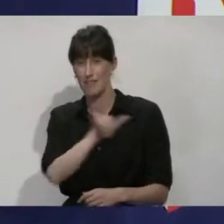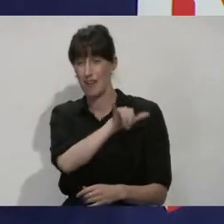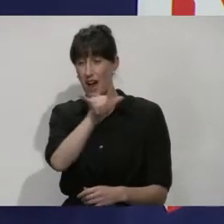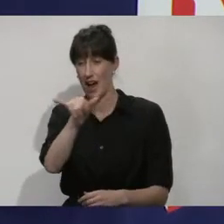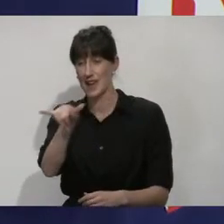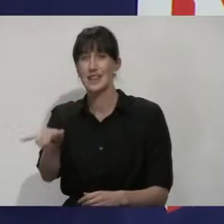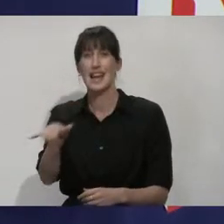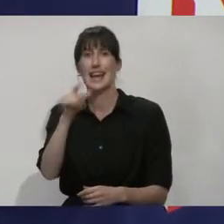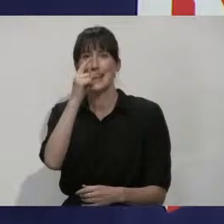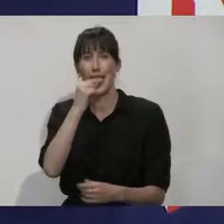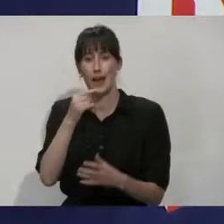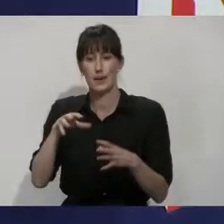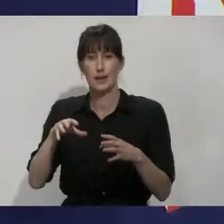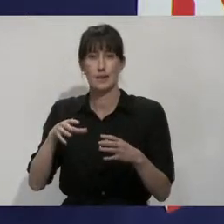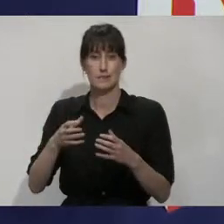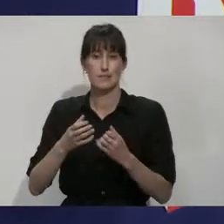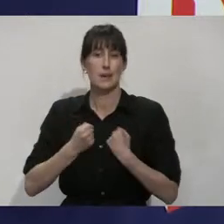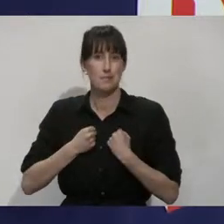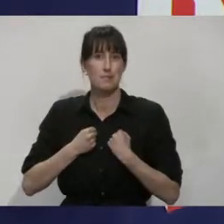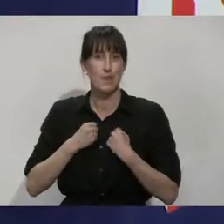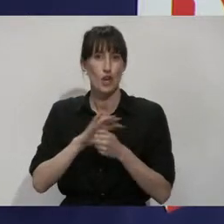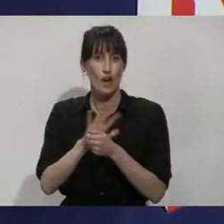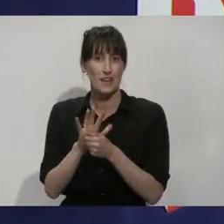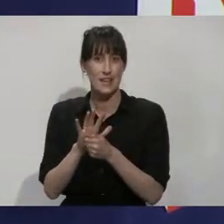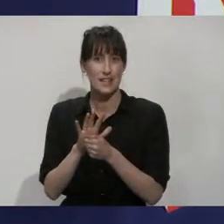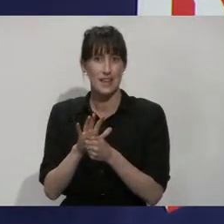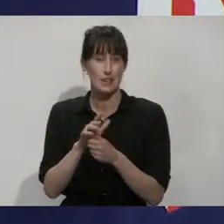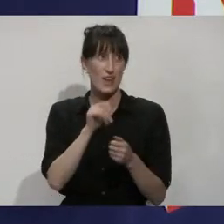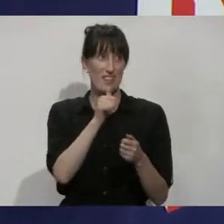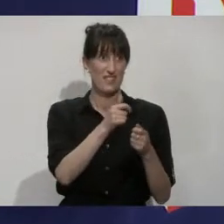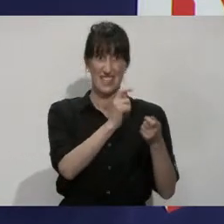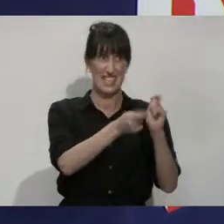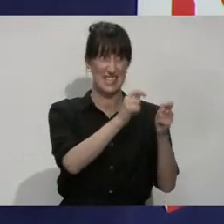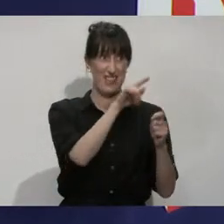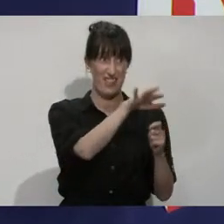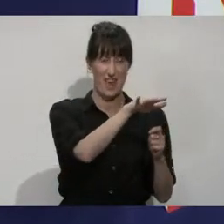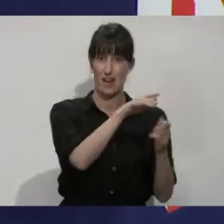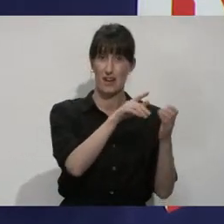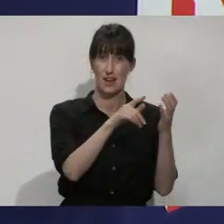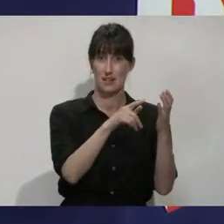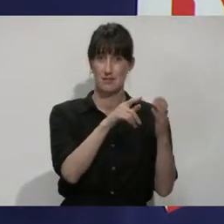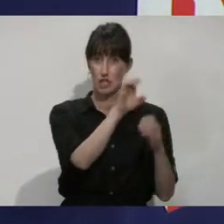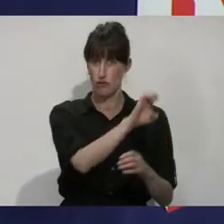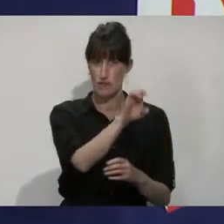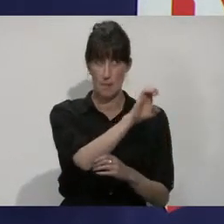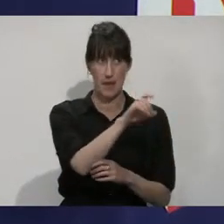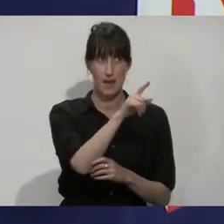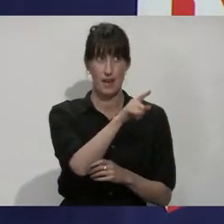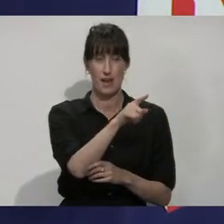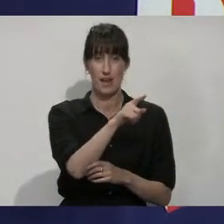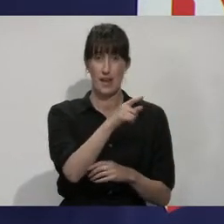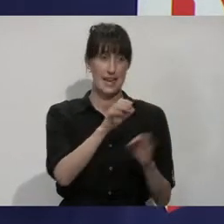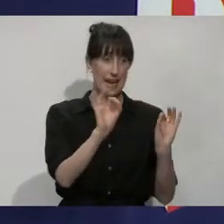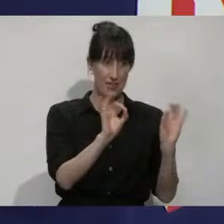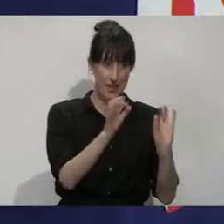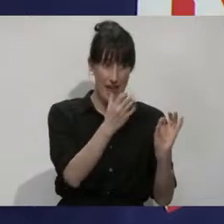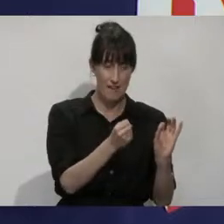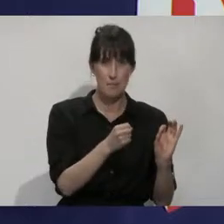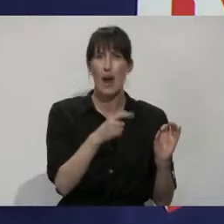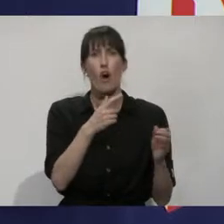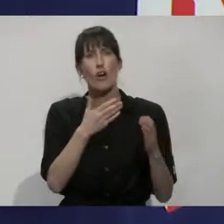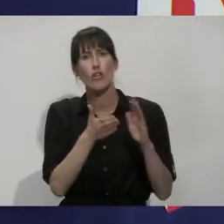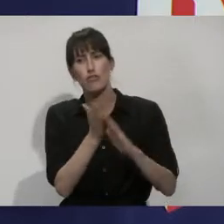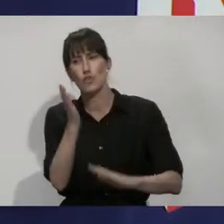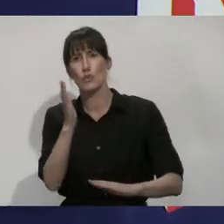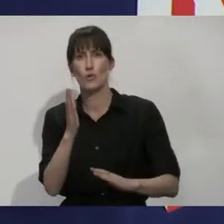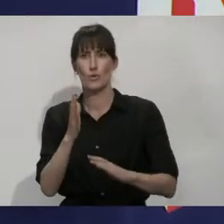on the, you know, as opposed to what we have in place now. Did Cabinet consider at any point? Did it ever come up as an option? We've looked at a range of